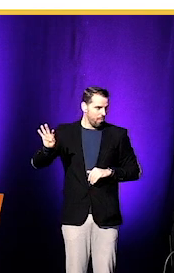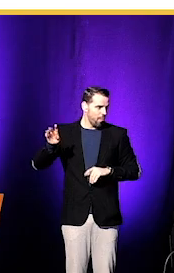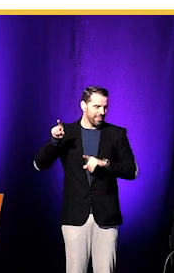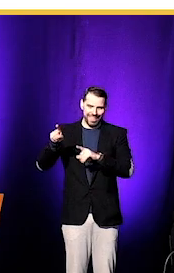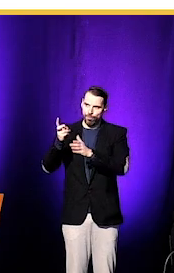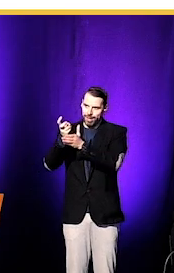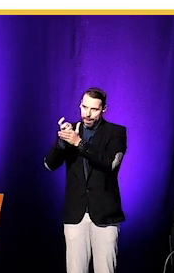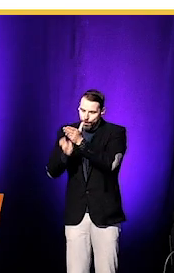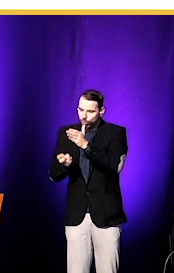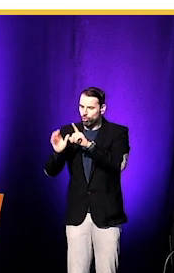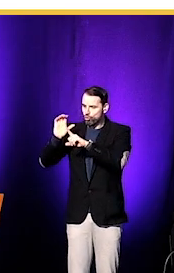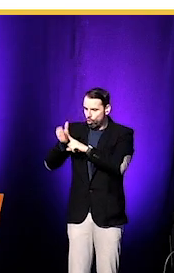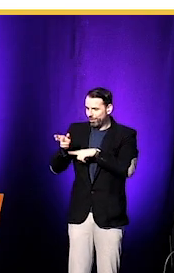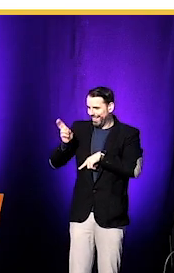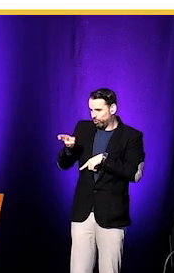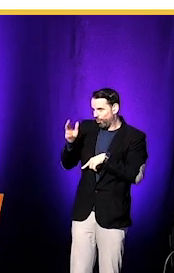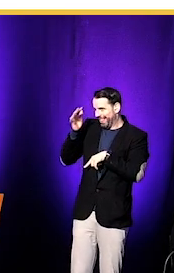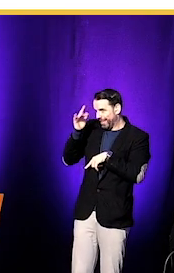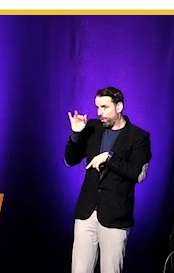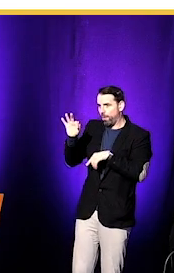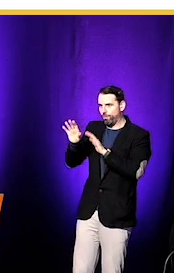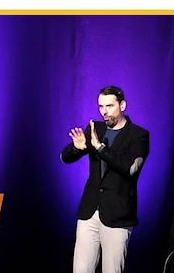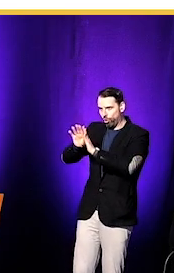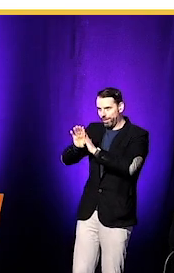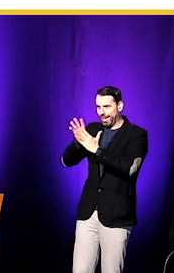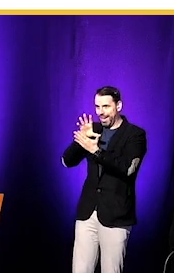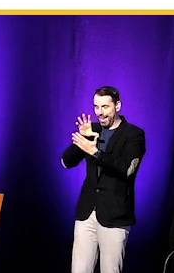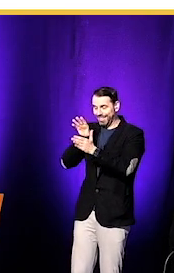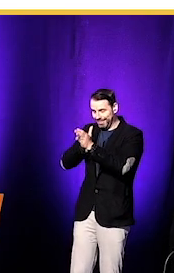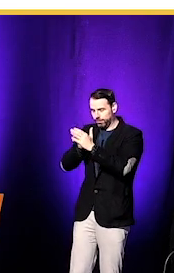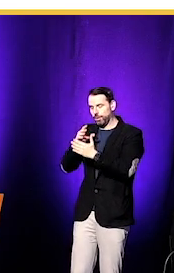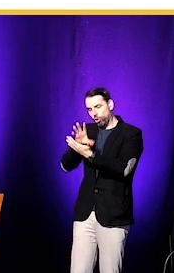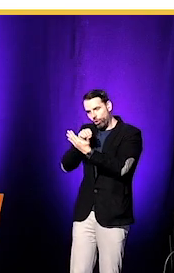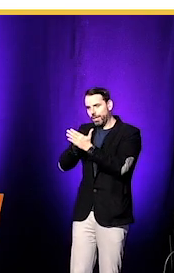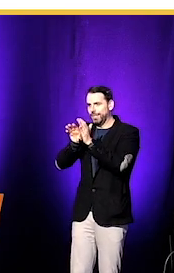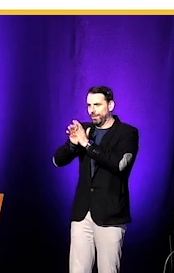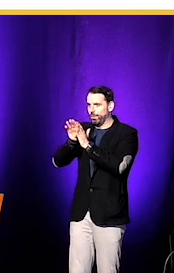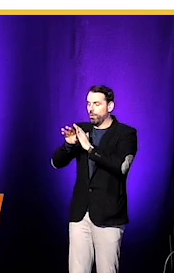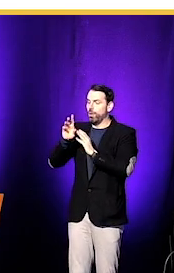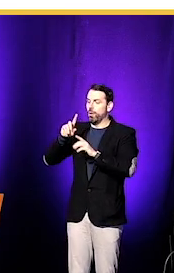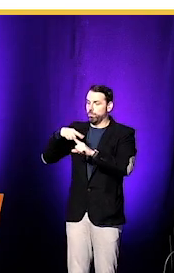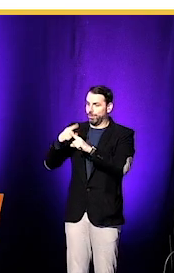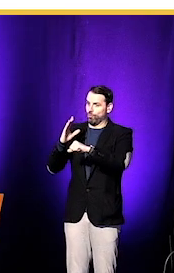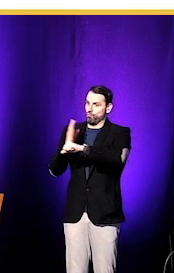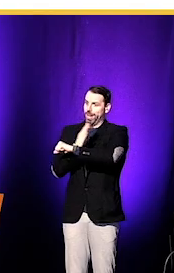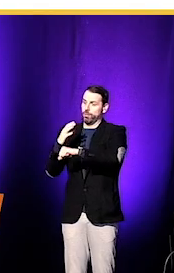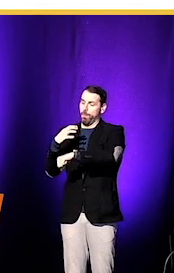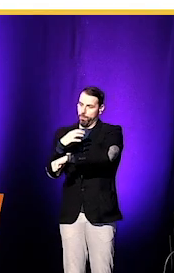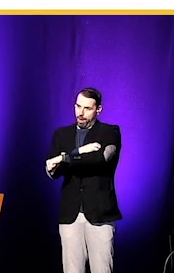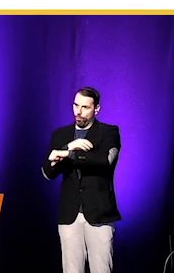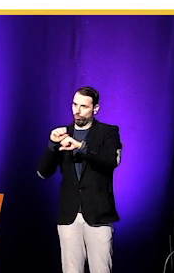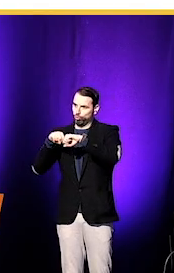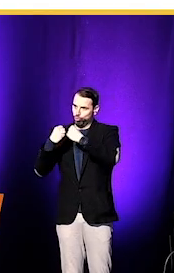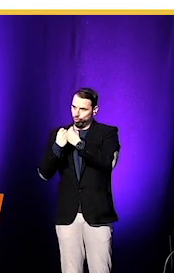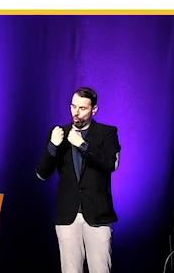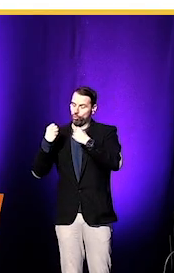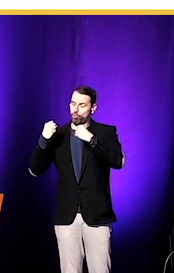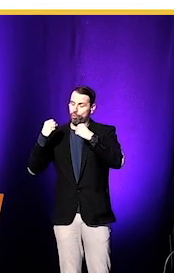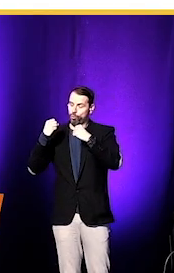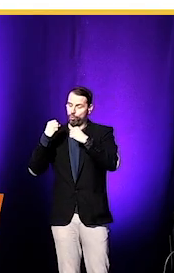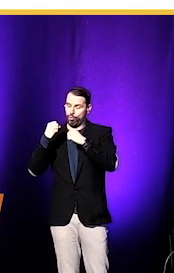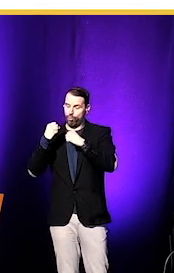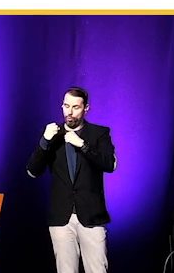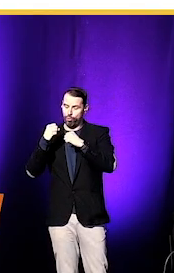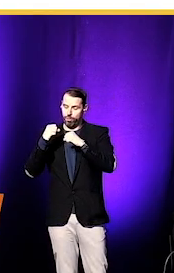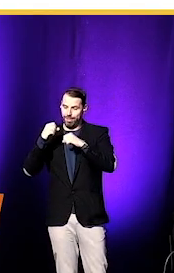cultural historical theories of learning and development and a range of powerful social theories, ongoing reflection and dialogue,